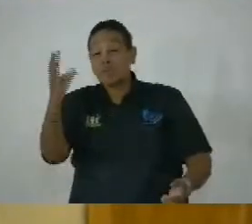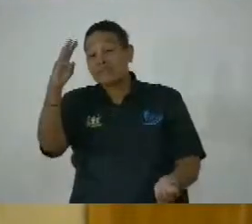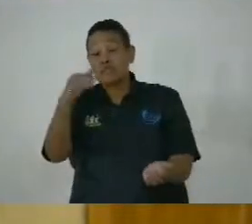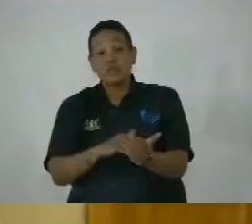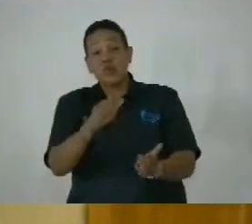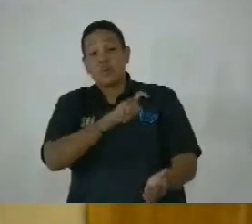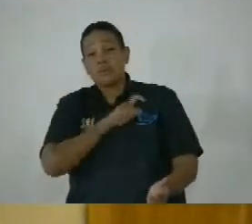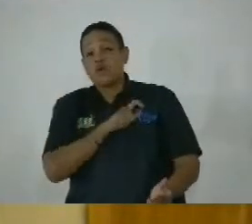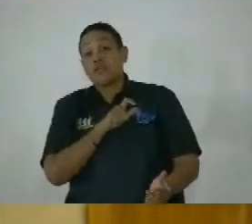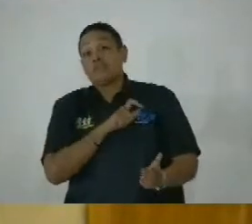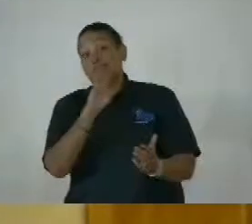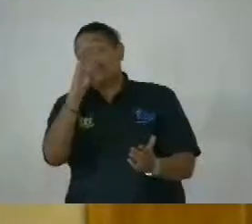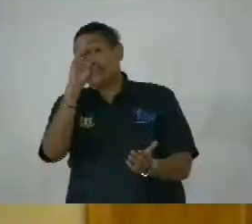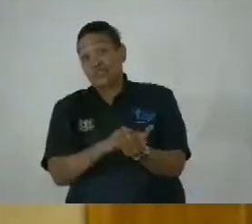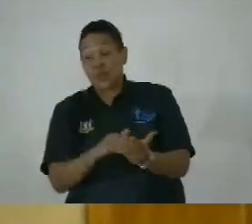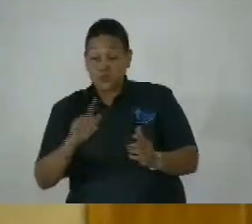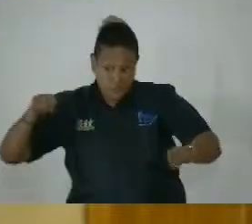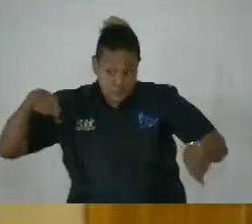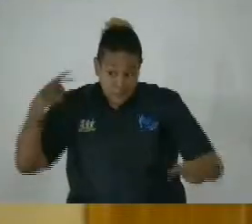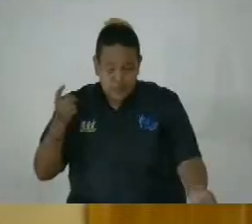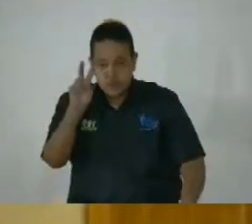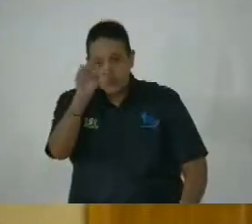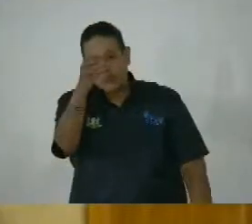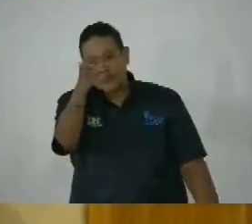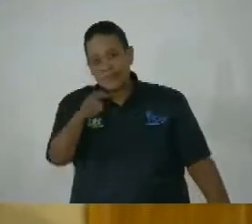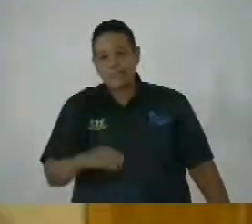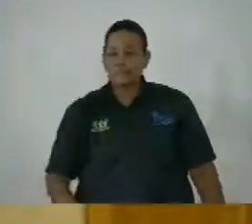6,000 police officers since 2016.